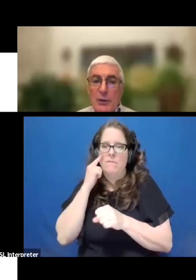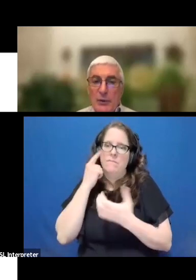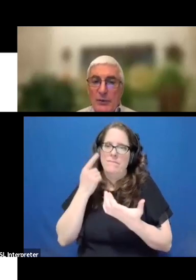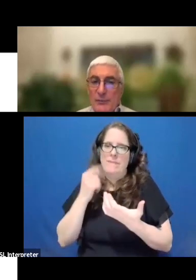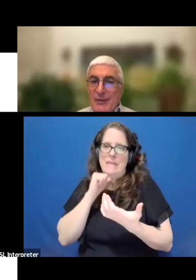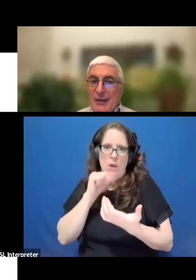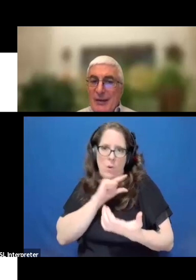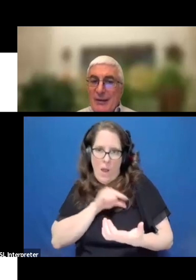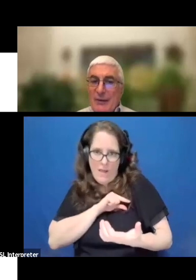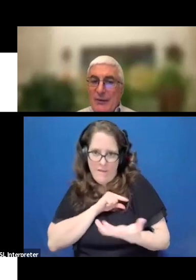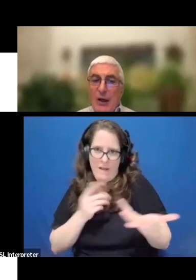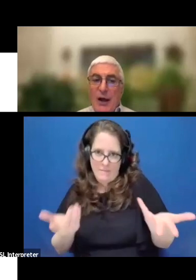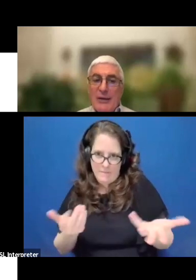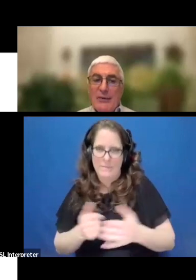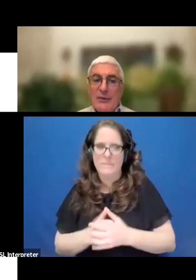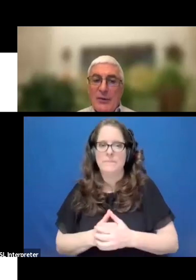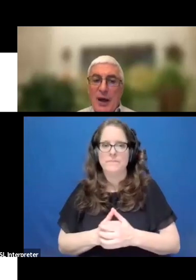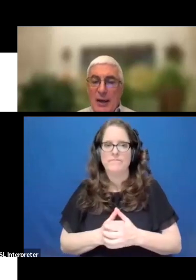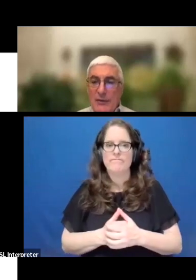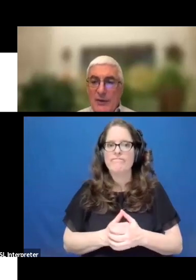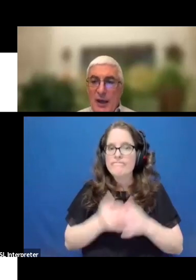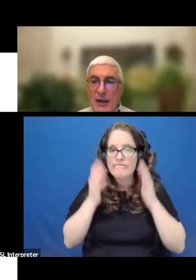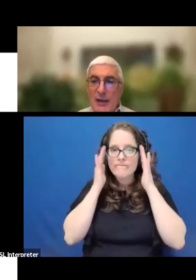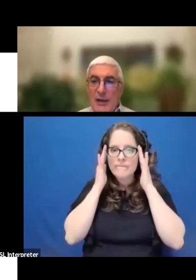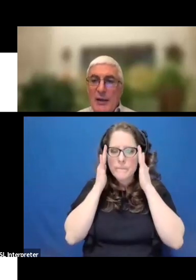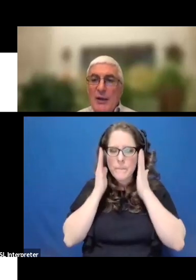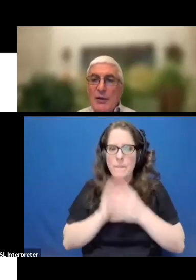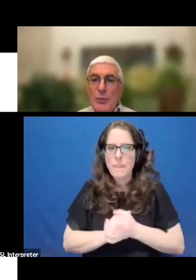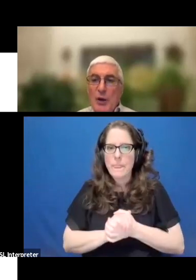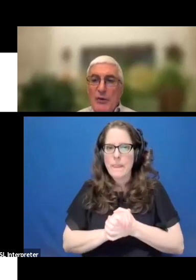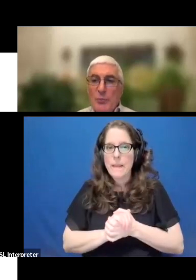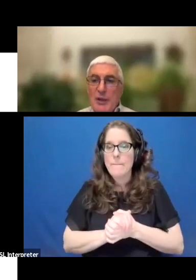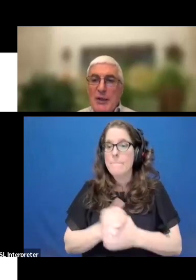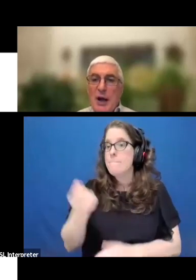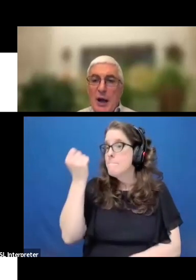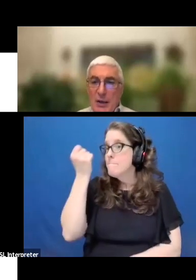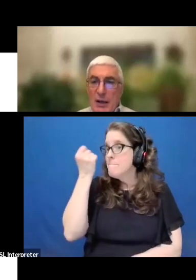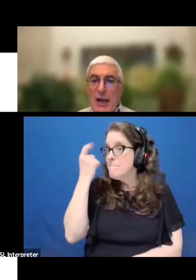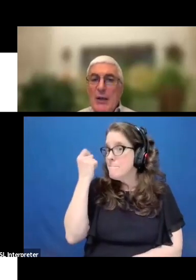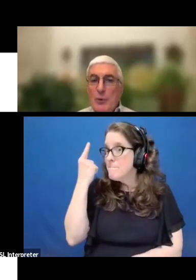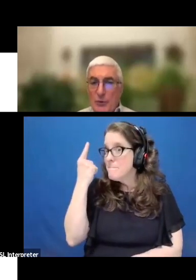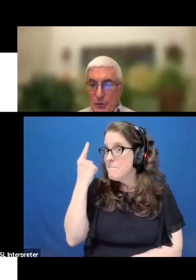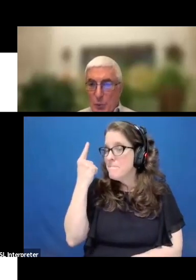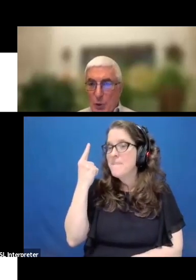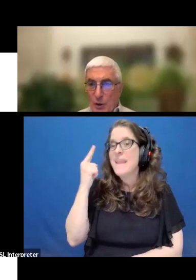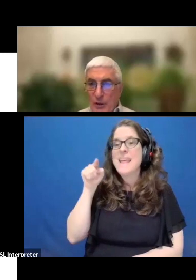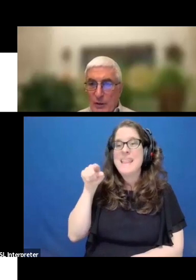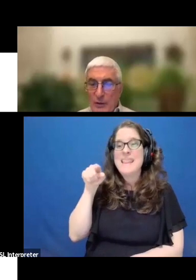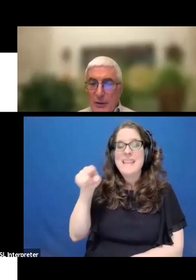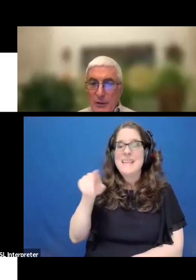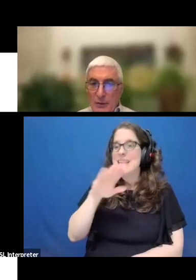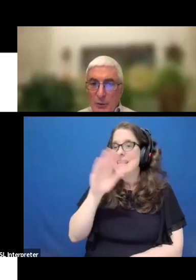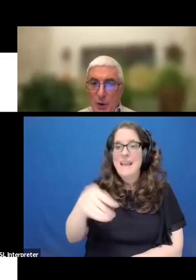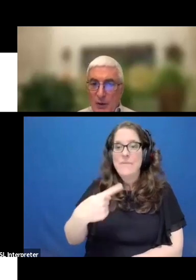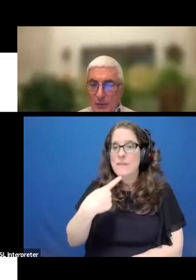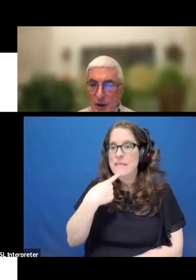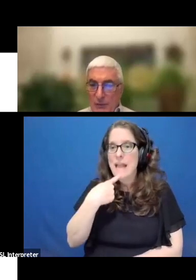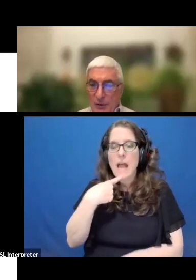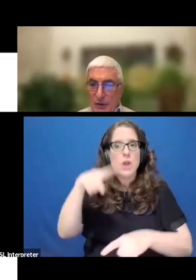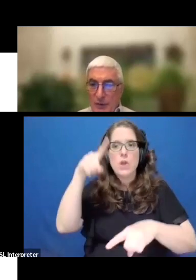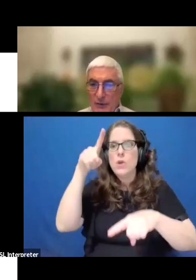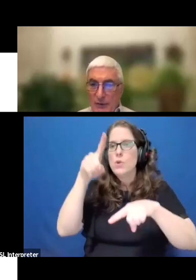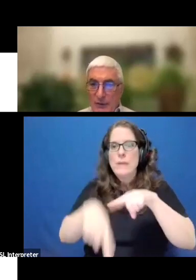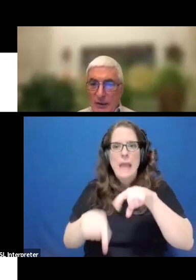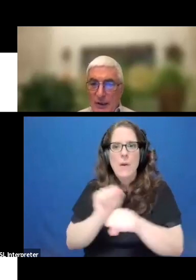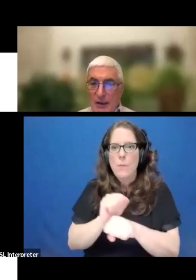Now, notice this slide does not say you must be unable to work to qualify